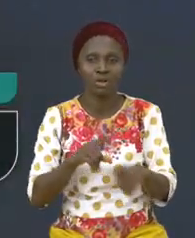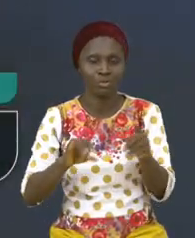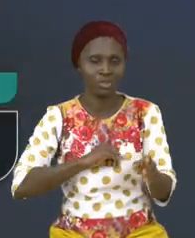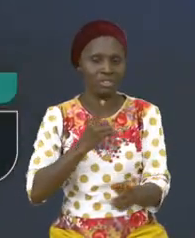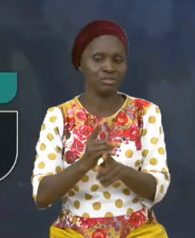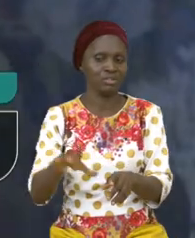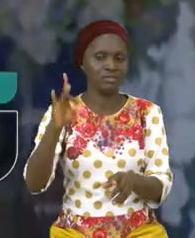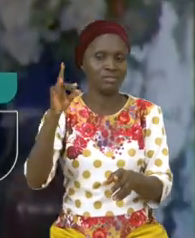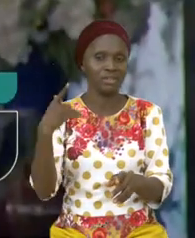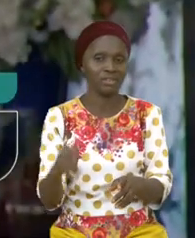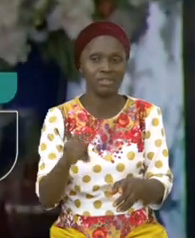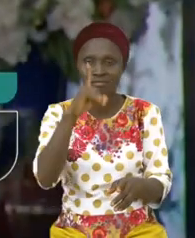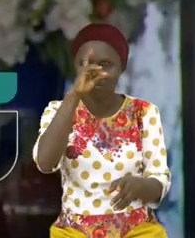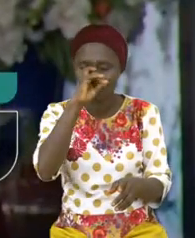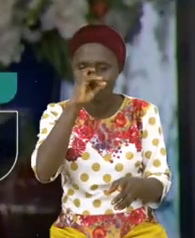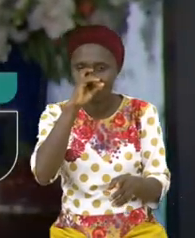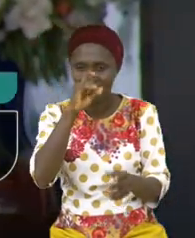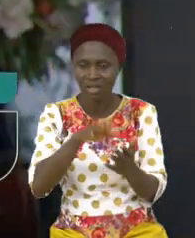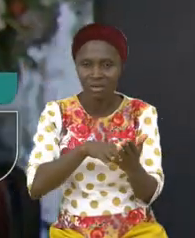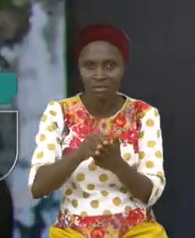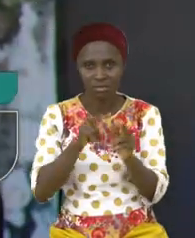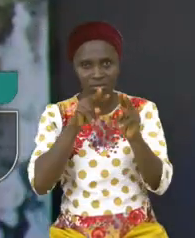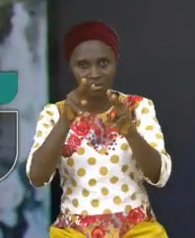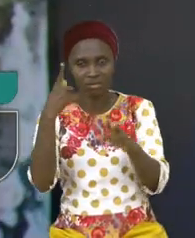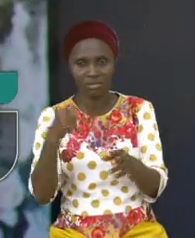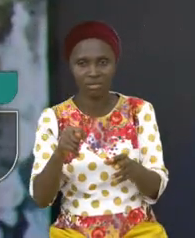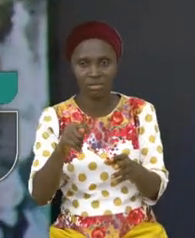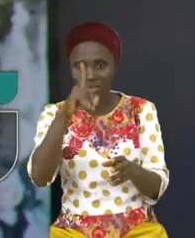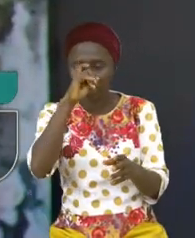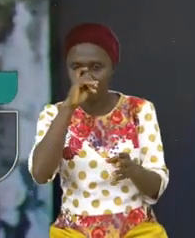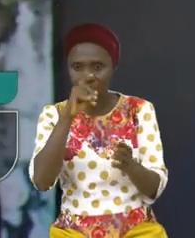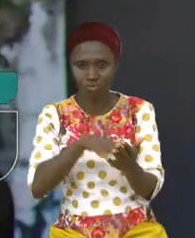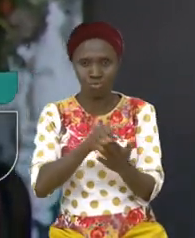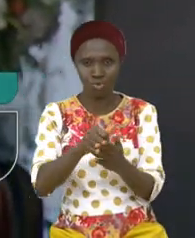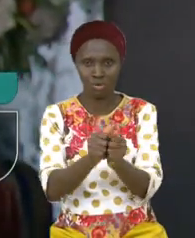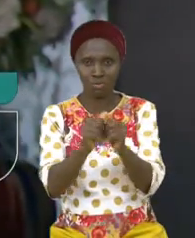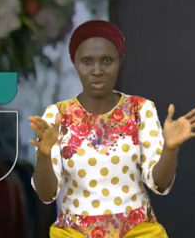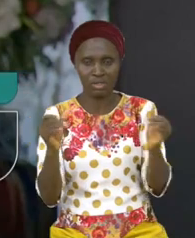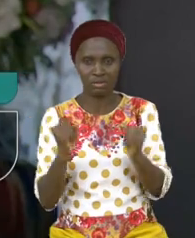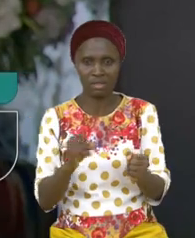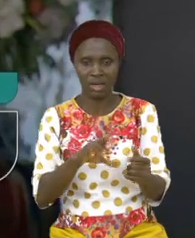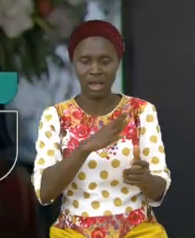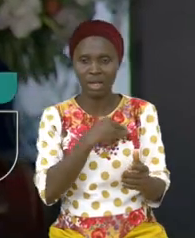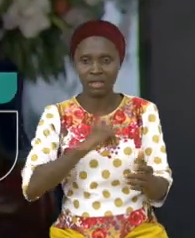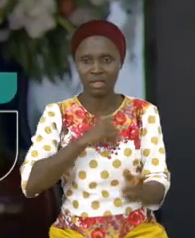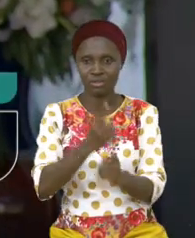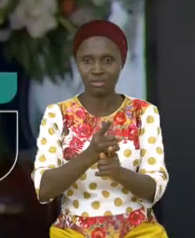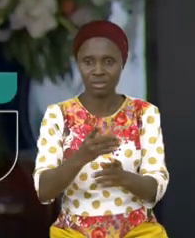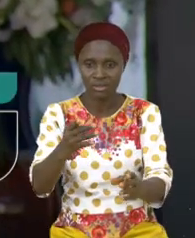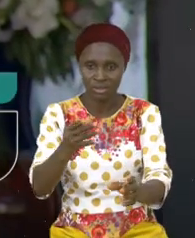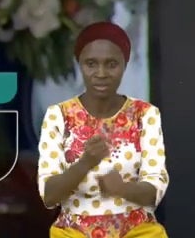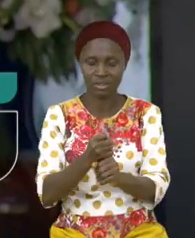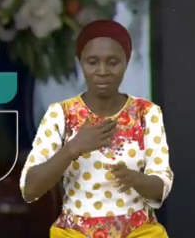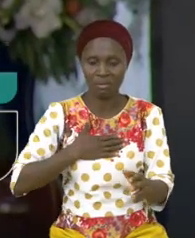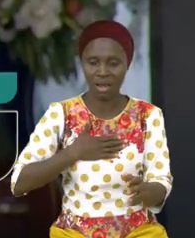eagle weak, without strength, and I just stretched out my hand and I took the